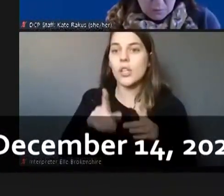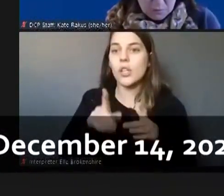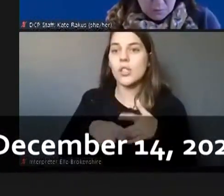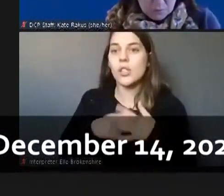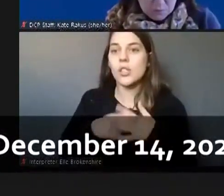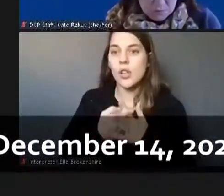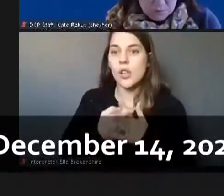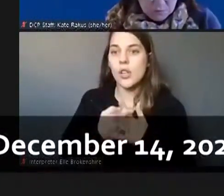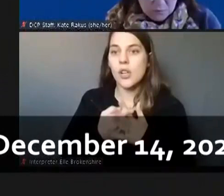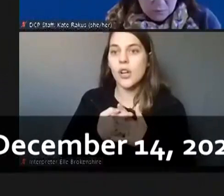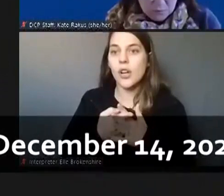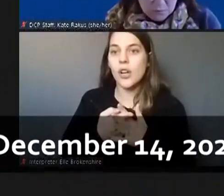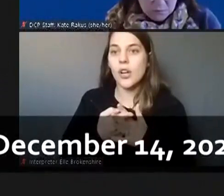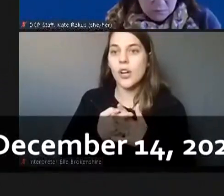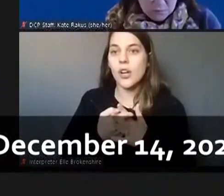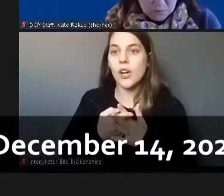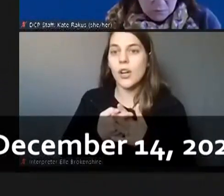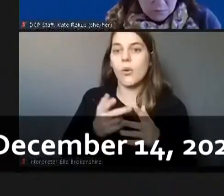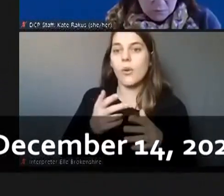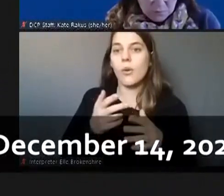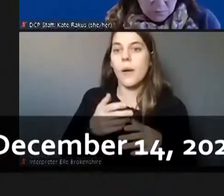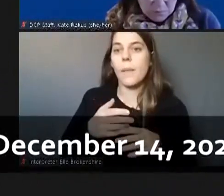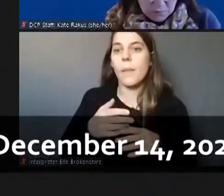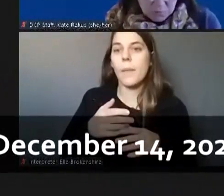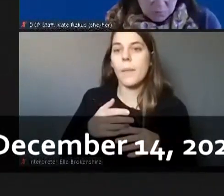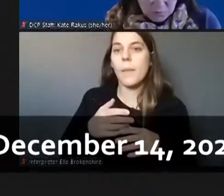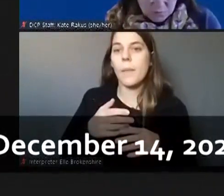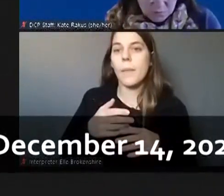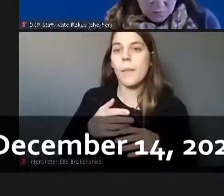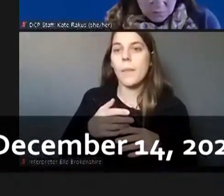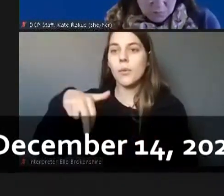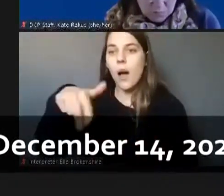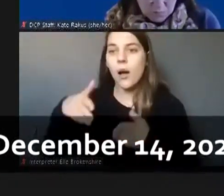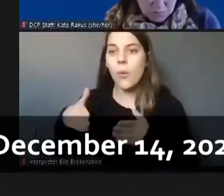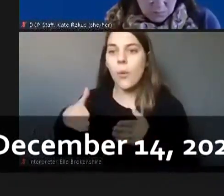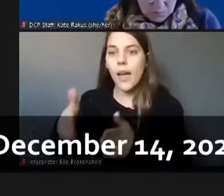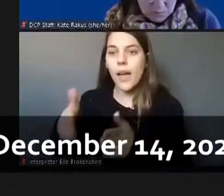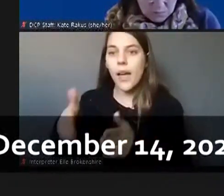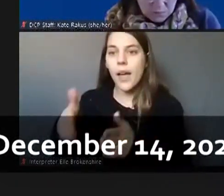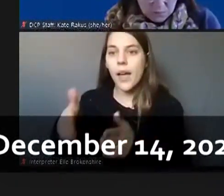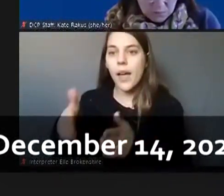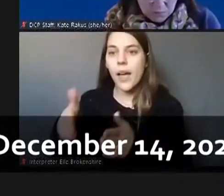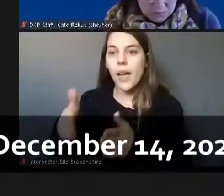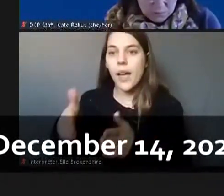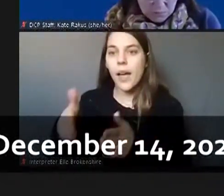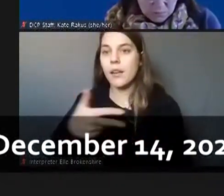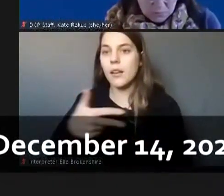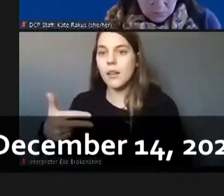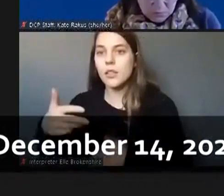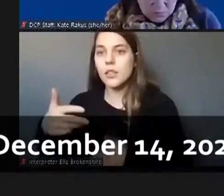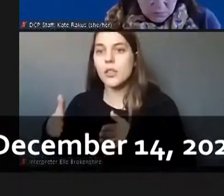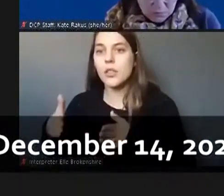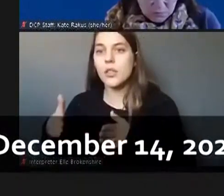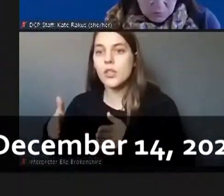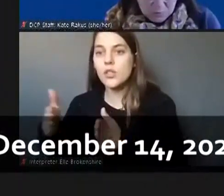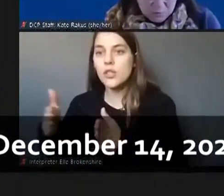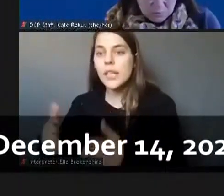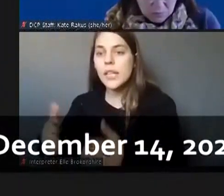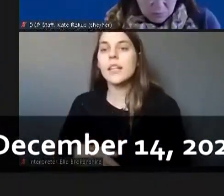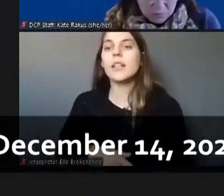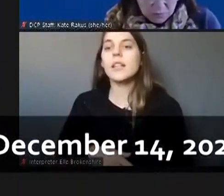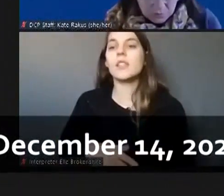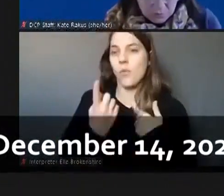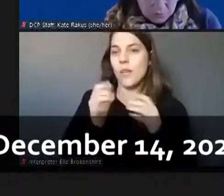way, blocking the sidewalk, or even getting into the street cartway. And so we have a standard just to make sure